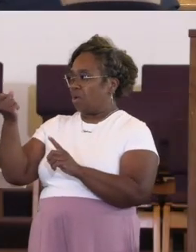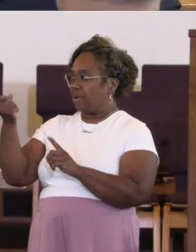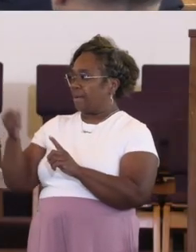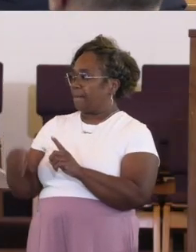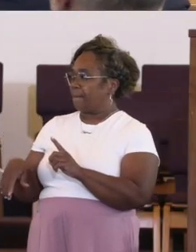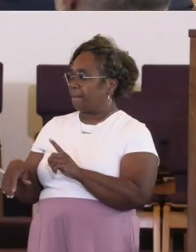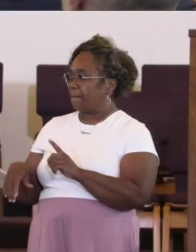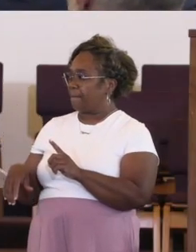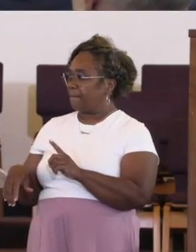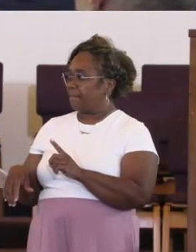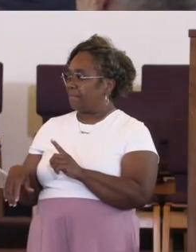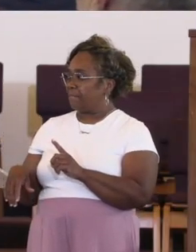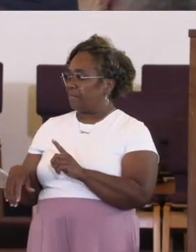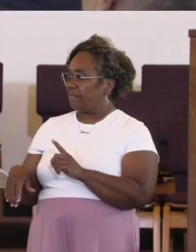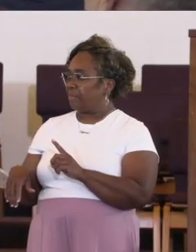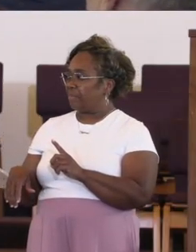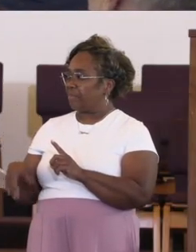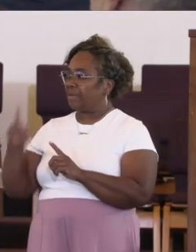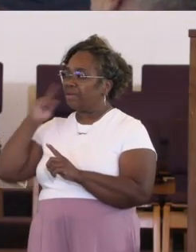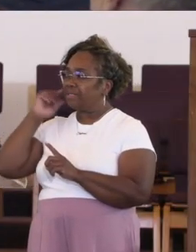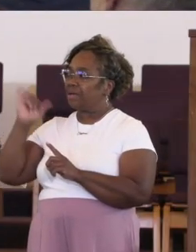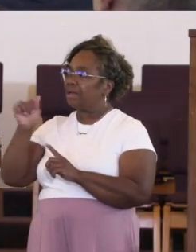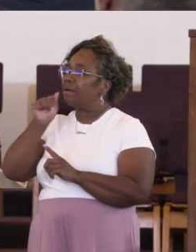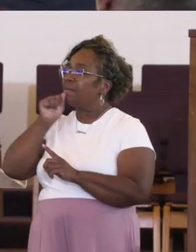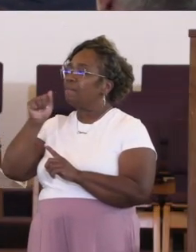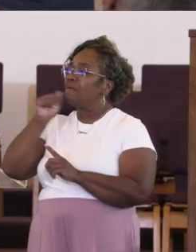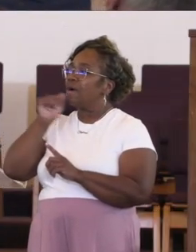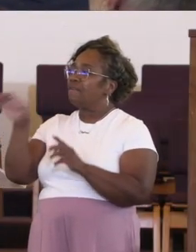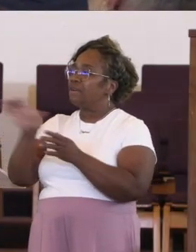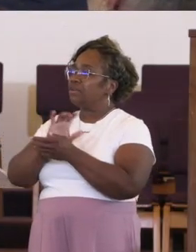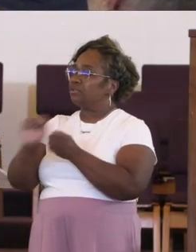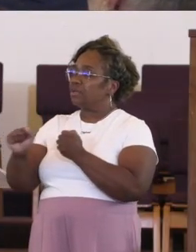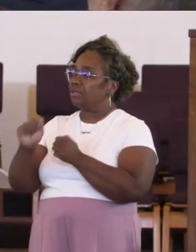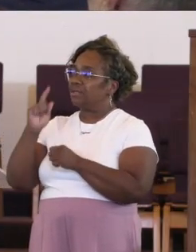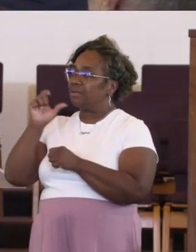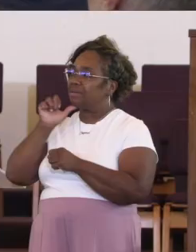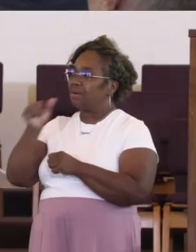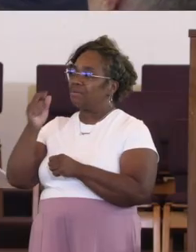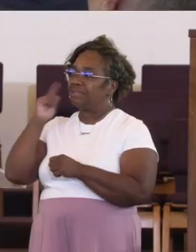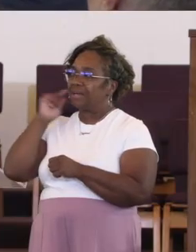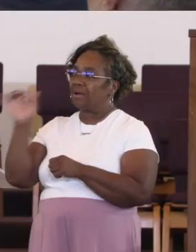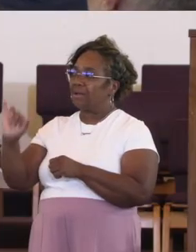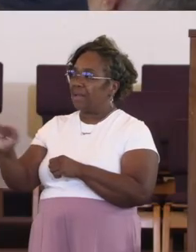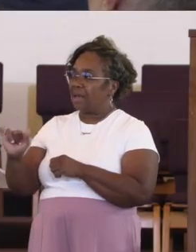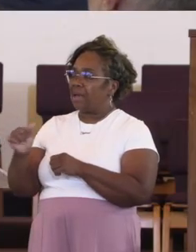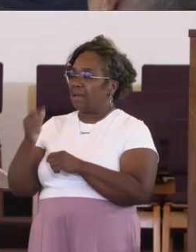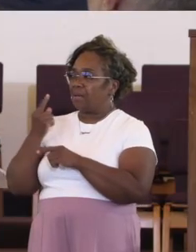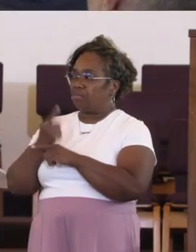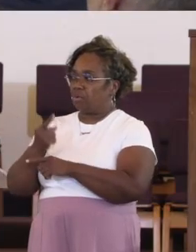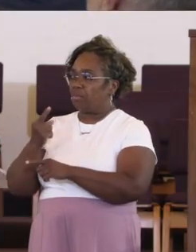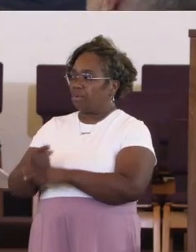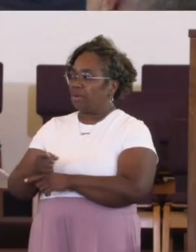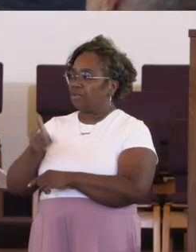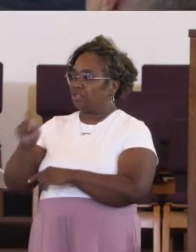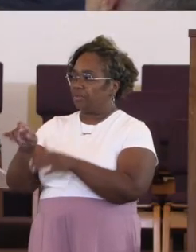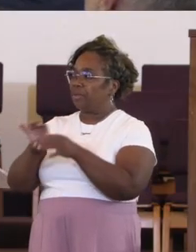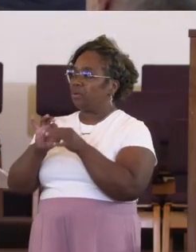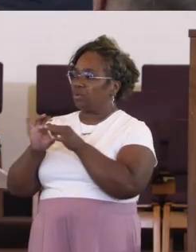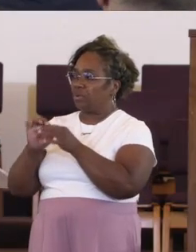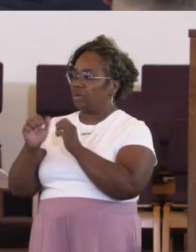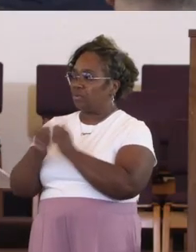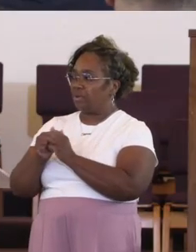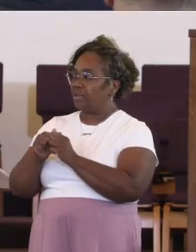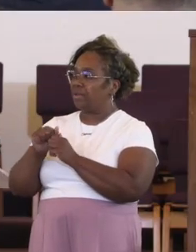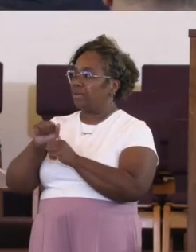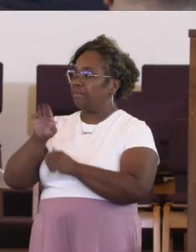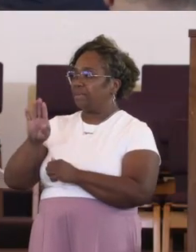time. What do we think? It sounds like a private demo, but it doesn't sound like it's performed properly, so it should have been coordinated with BSEED